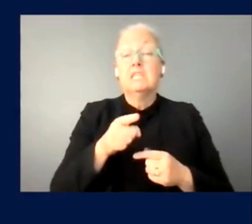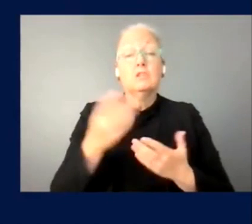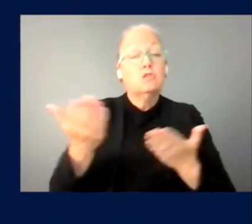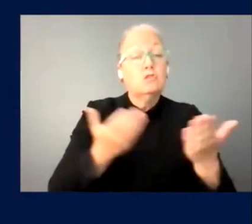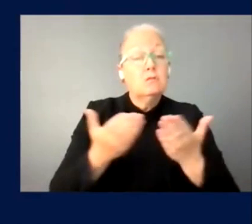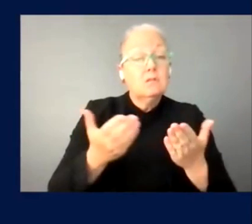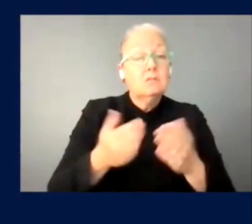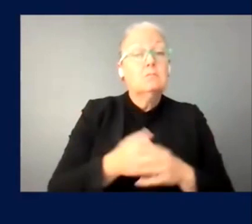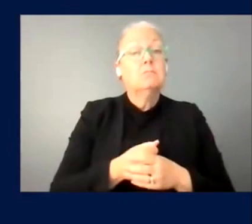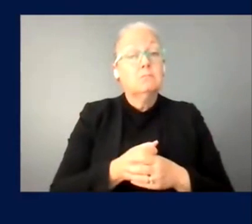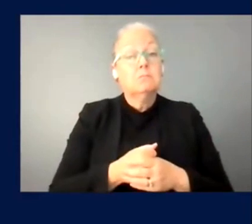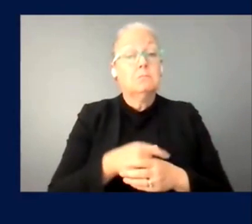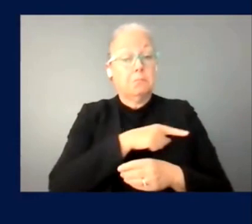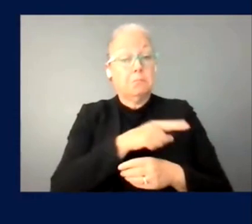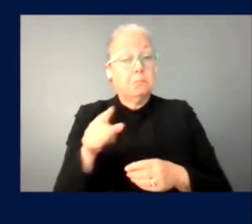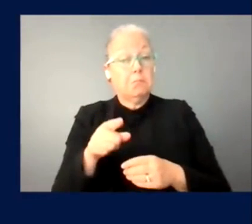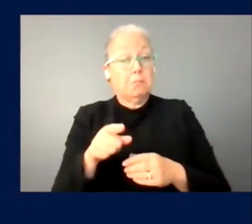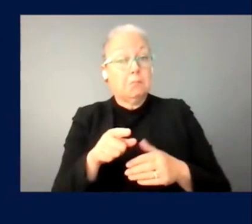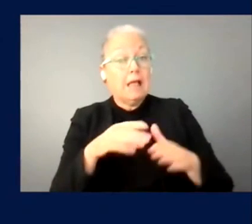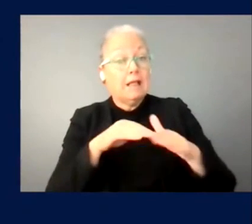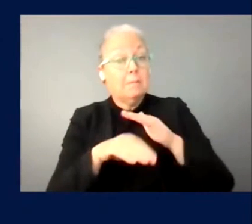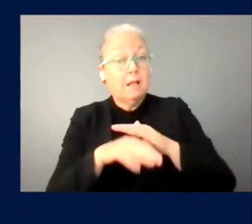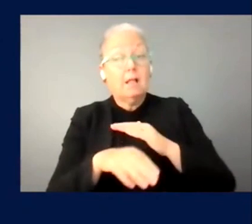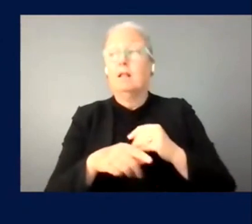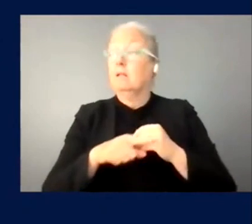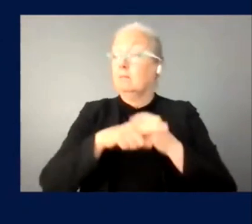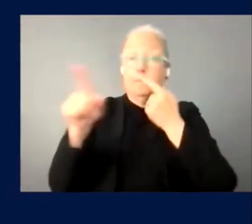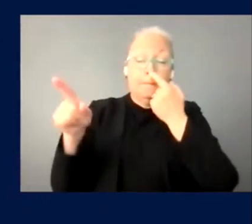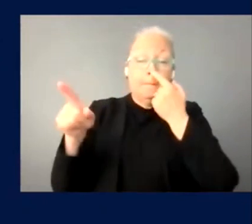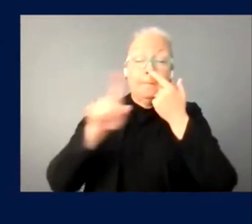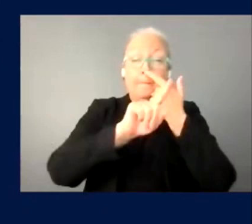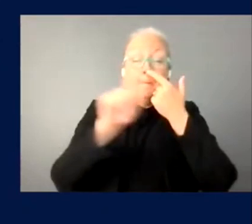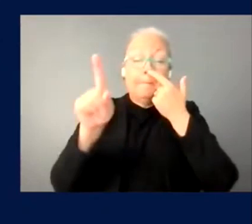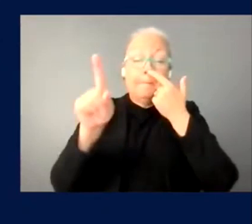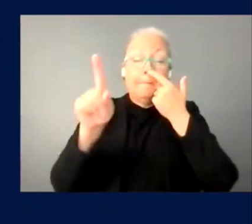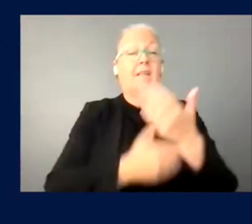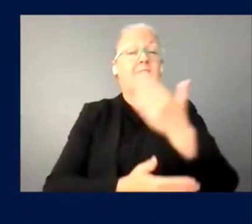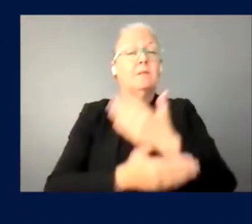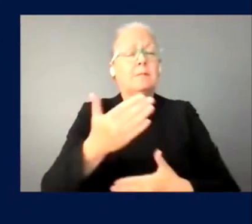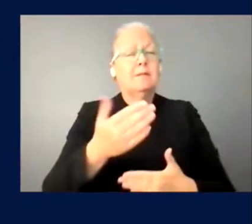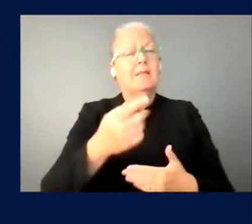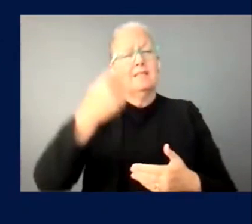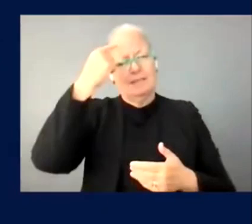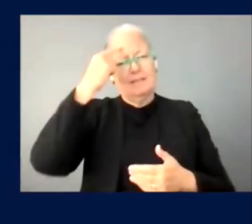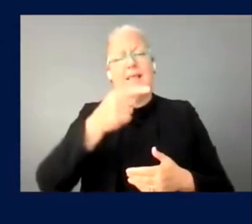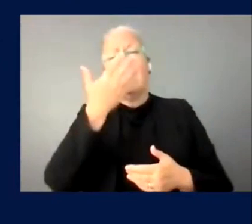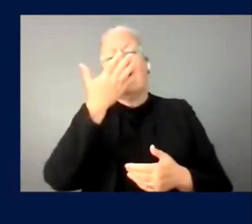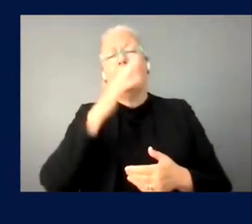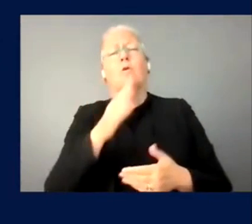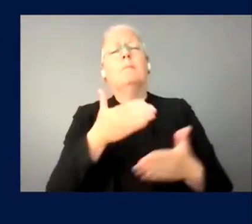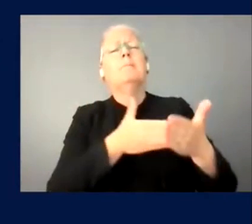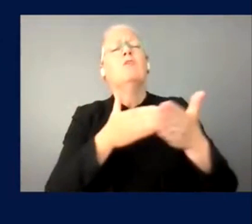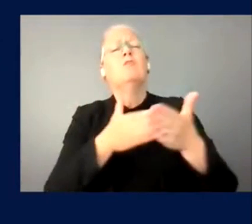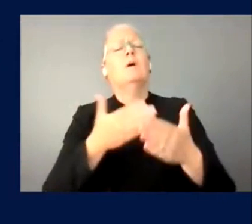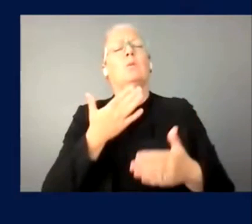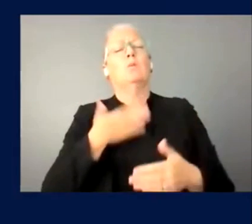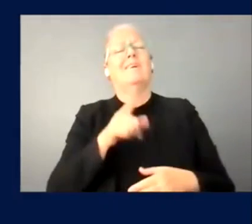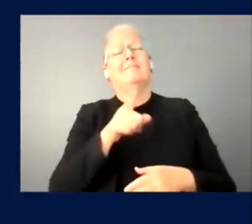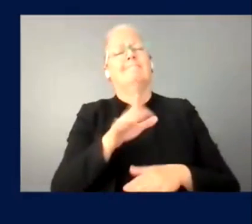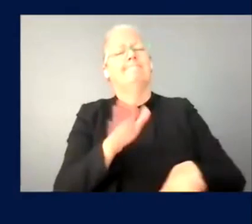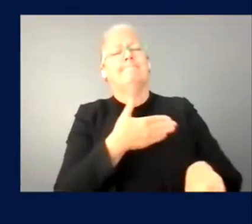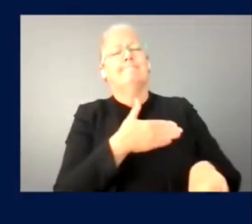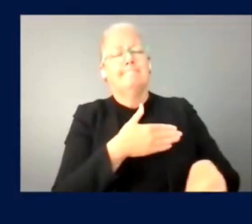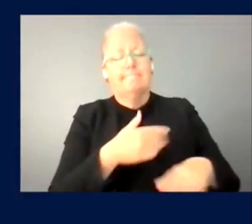disabled fans and why they're used to kind of try and remove some of these attitudinal barriers. And then we're also going to hear